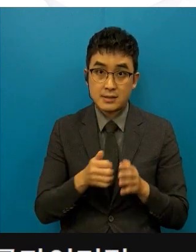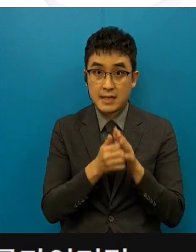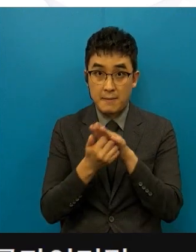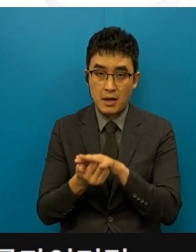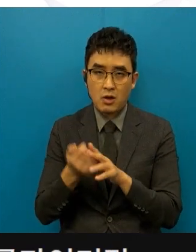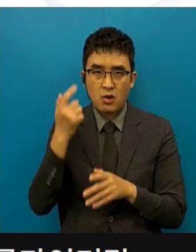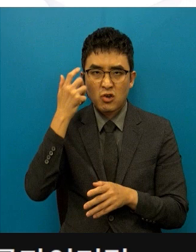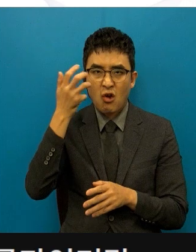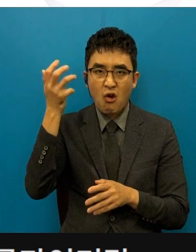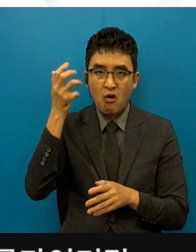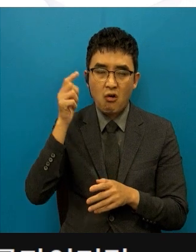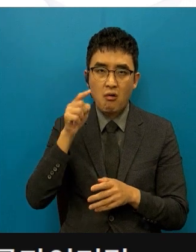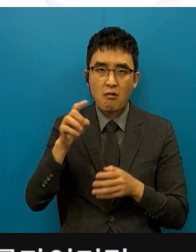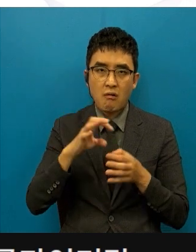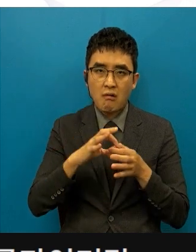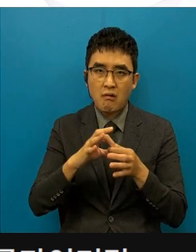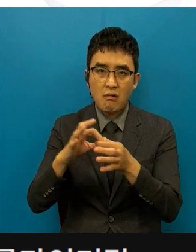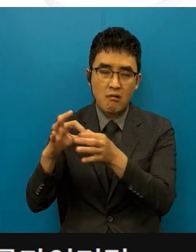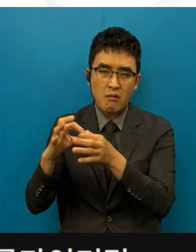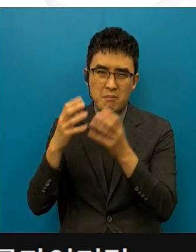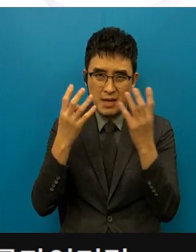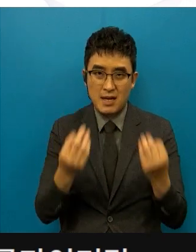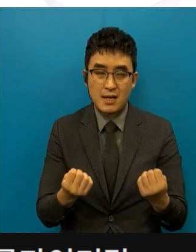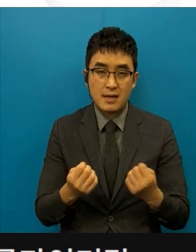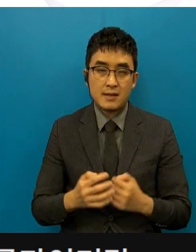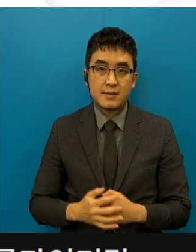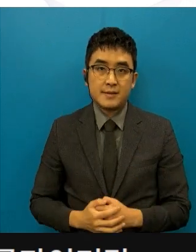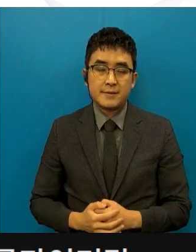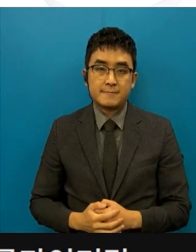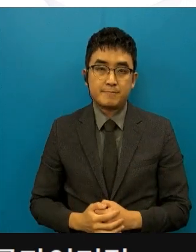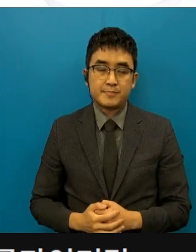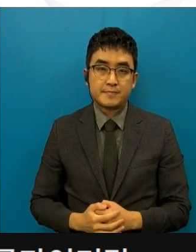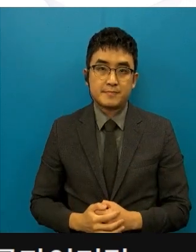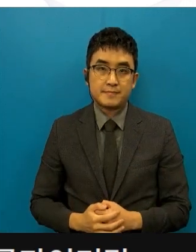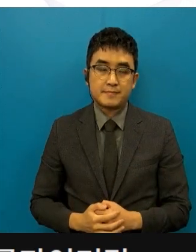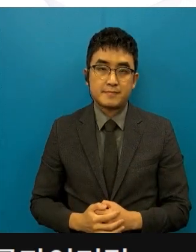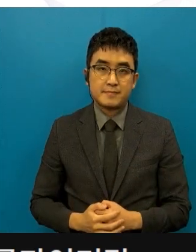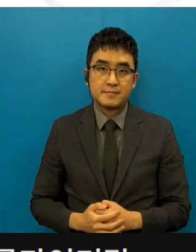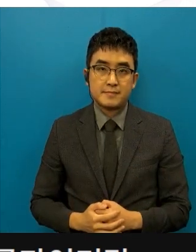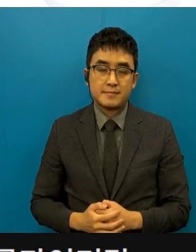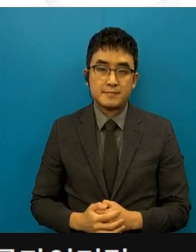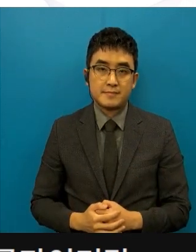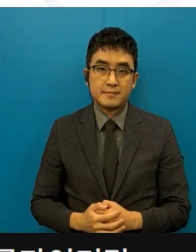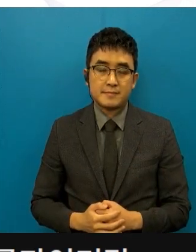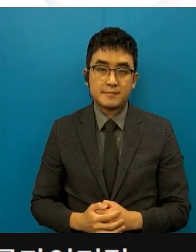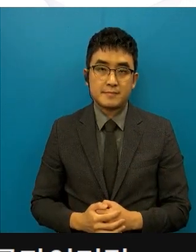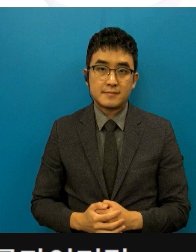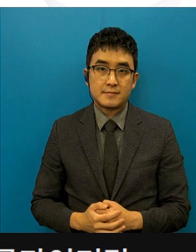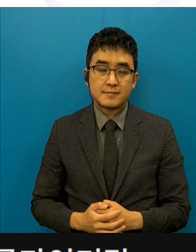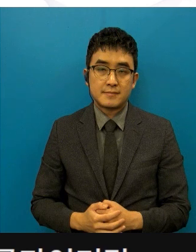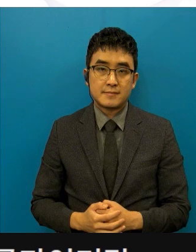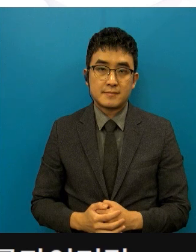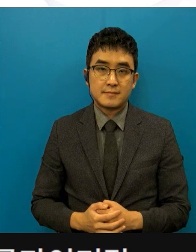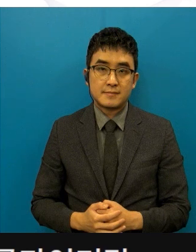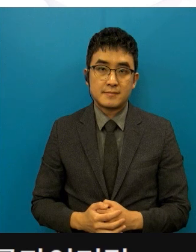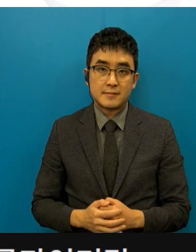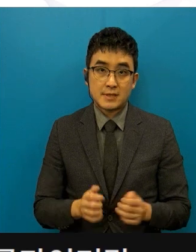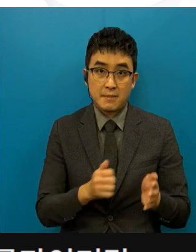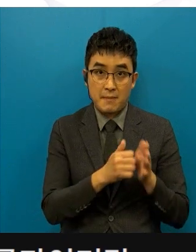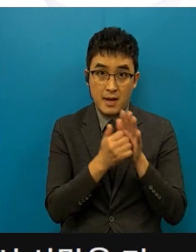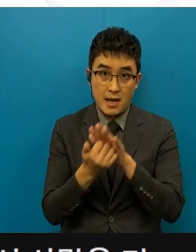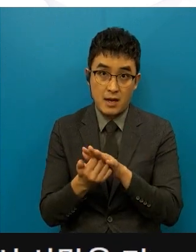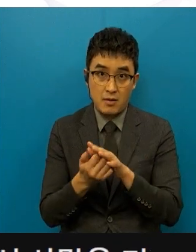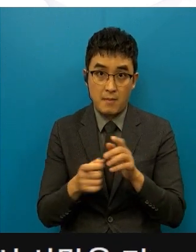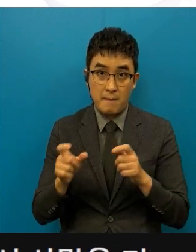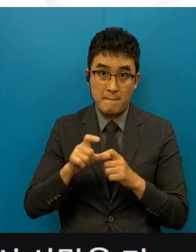that touches upon enhancing a death. And with it being a taboo, we of course